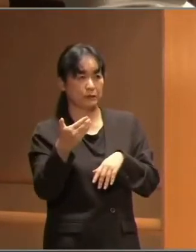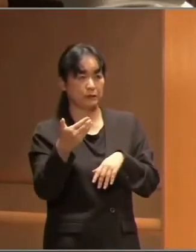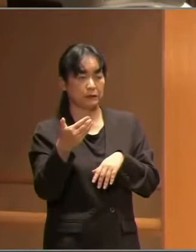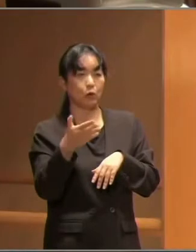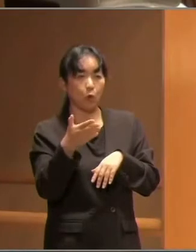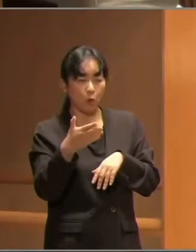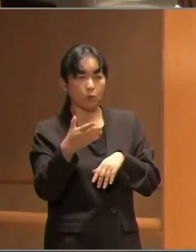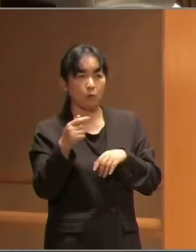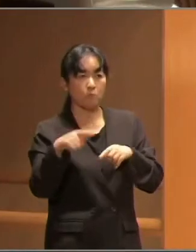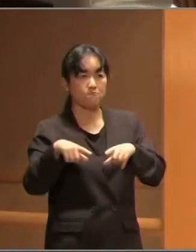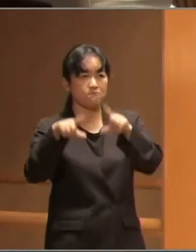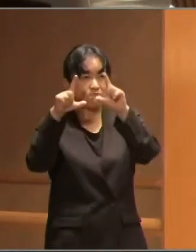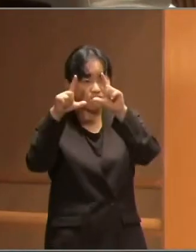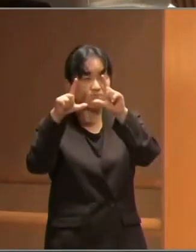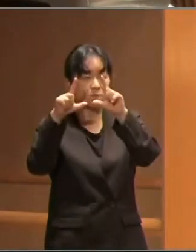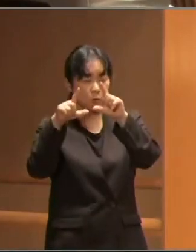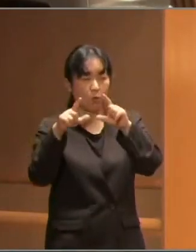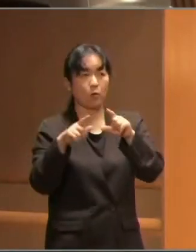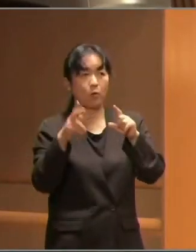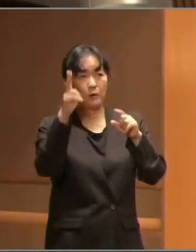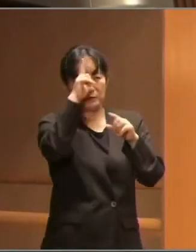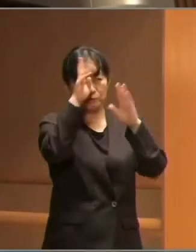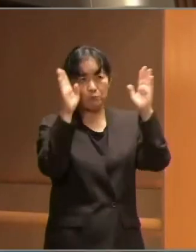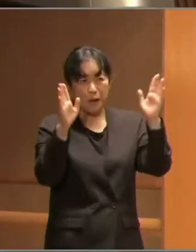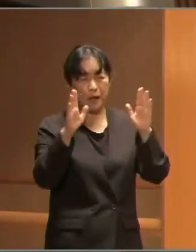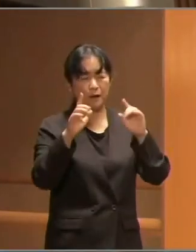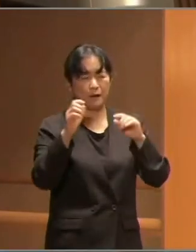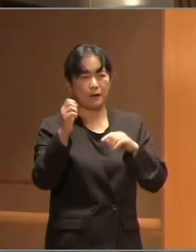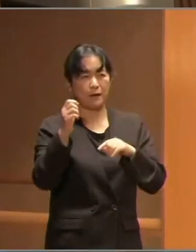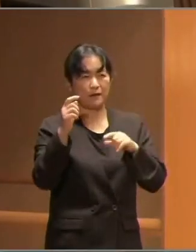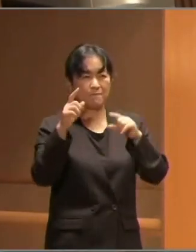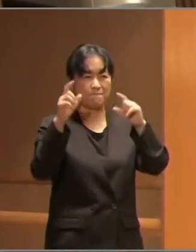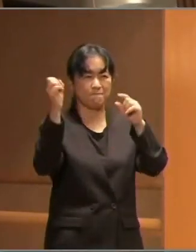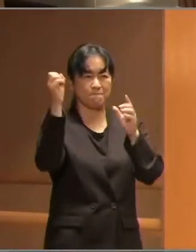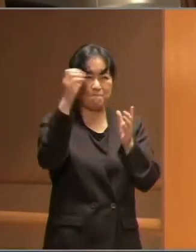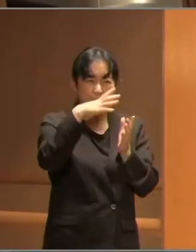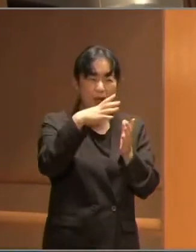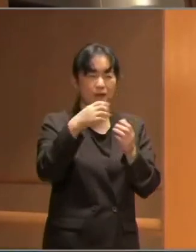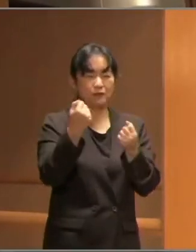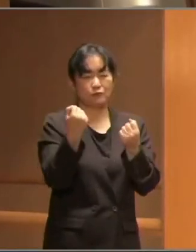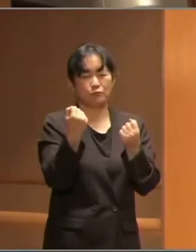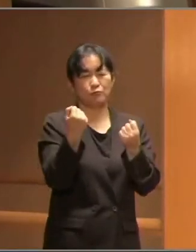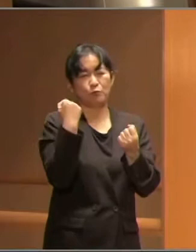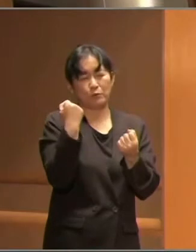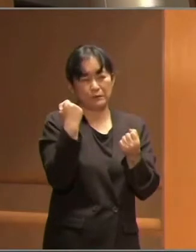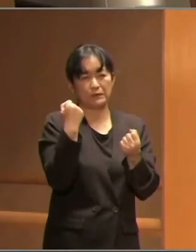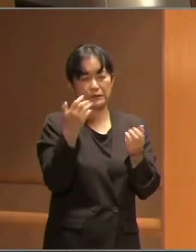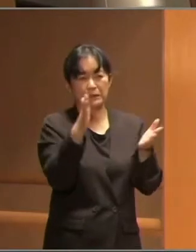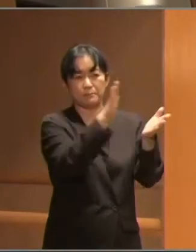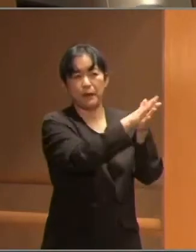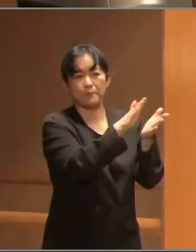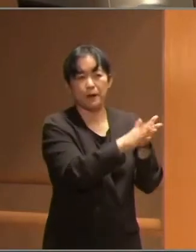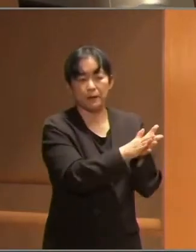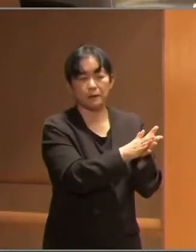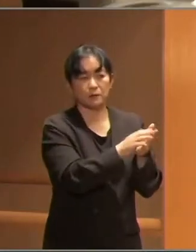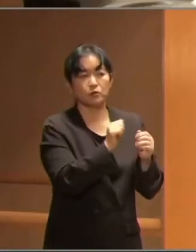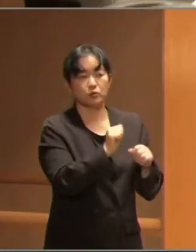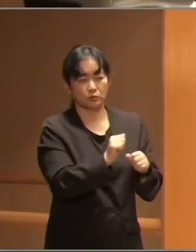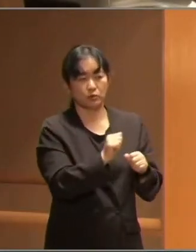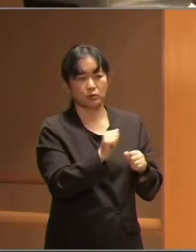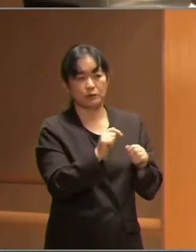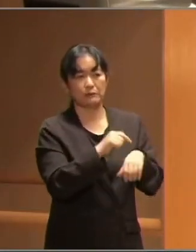the sun as of 9 o'clock and the sun at noon are